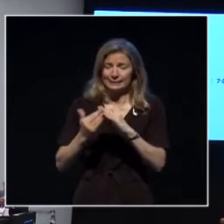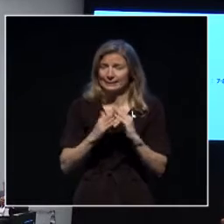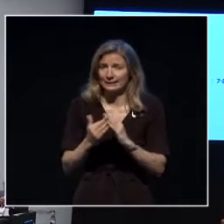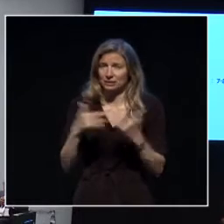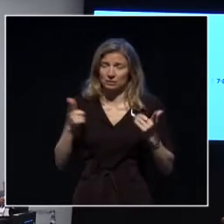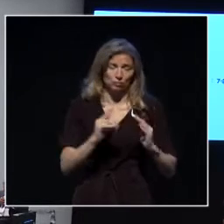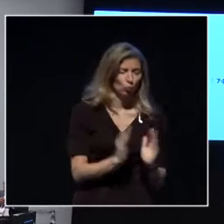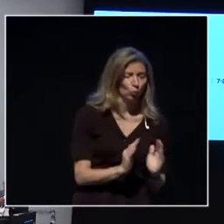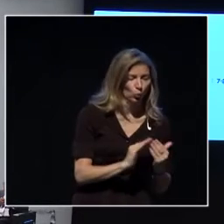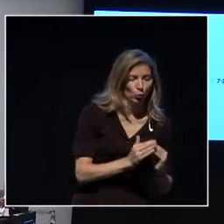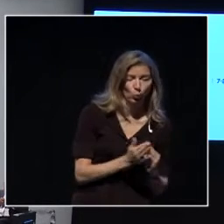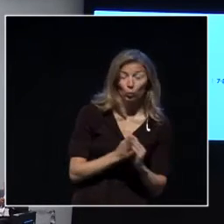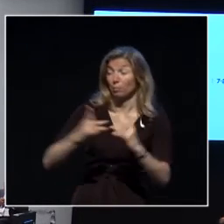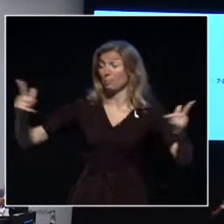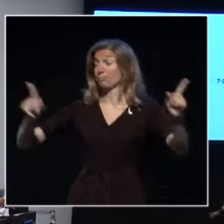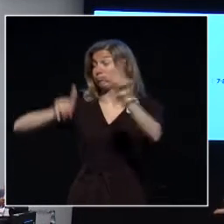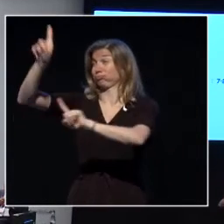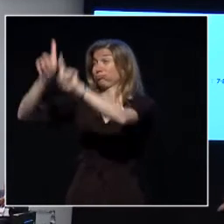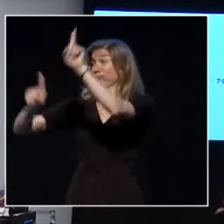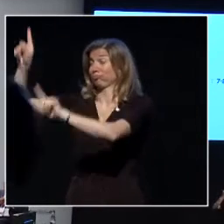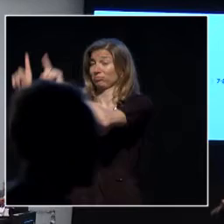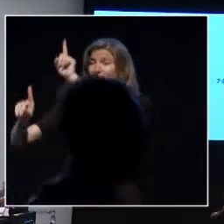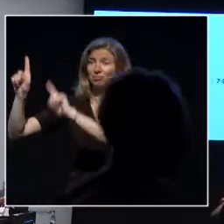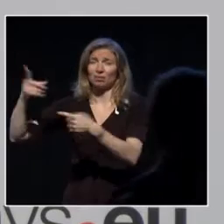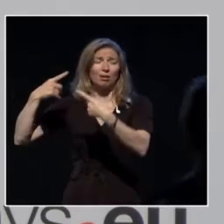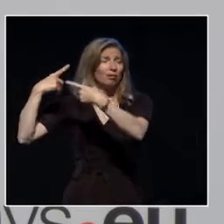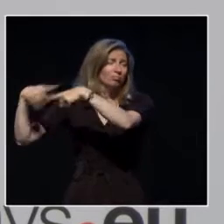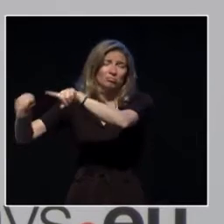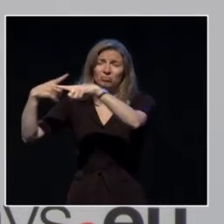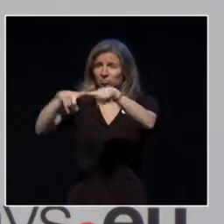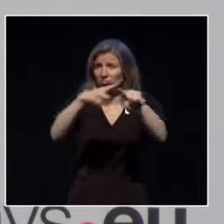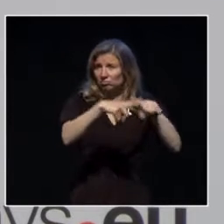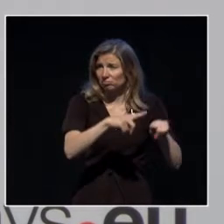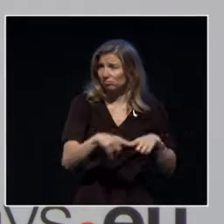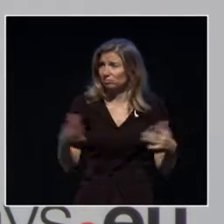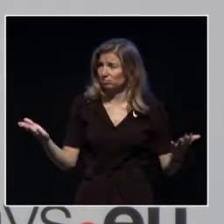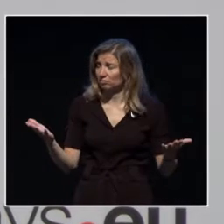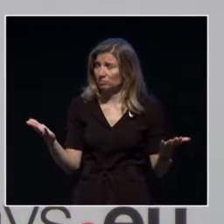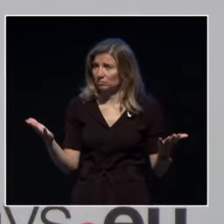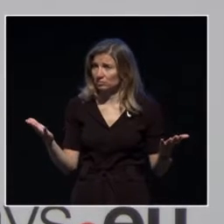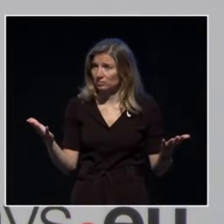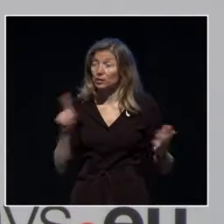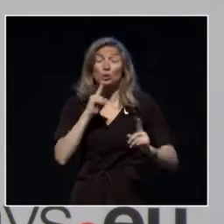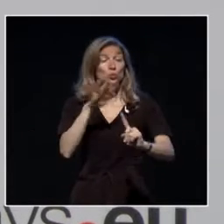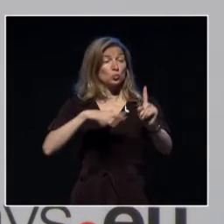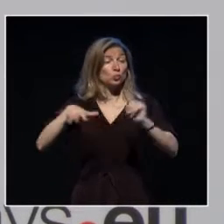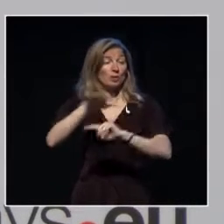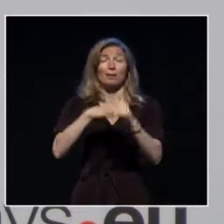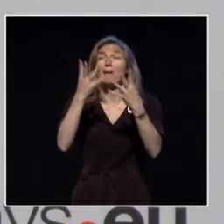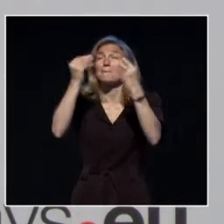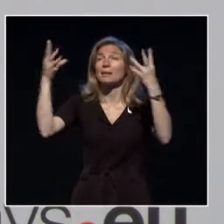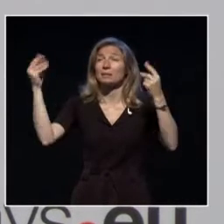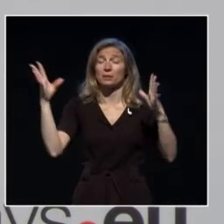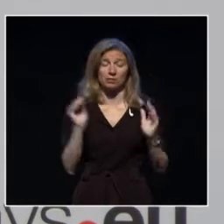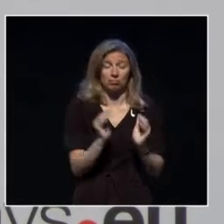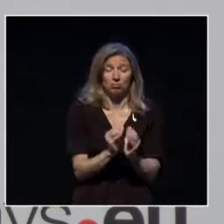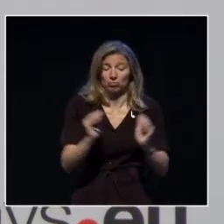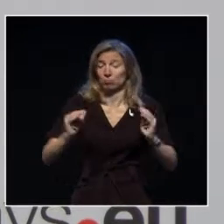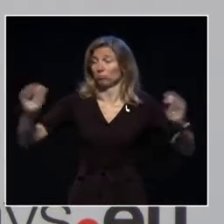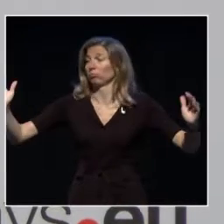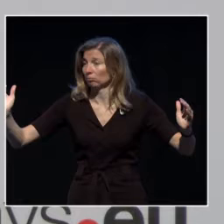size distribution of many other phenomena in society, which reflects